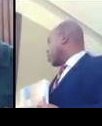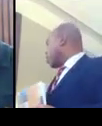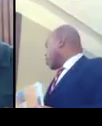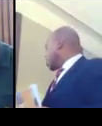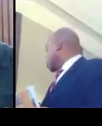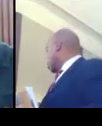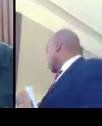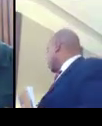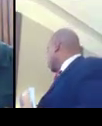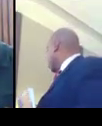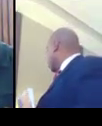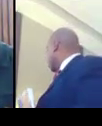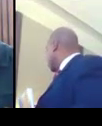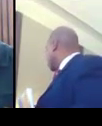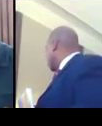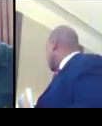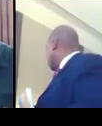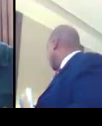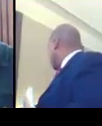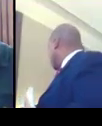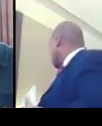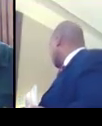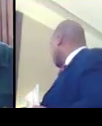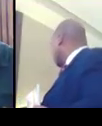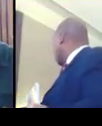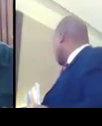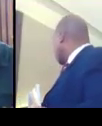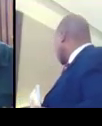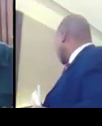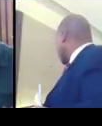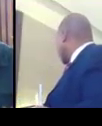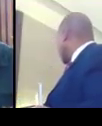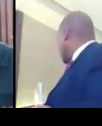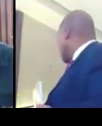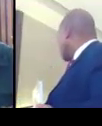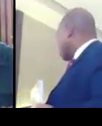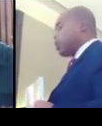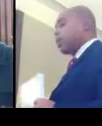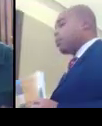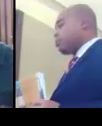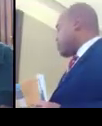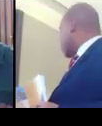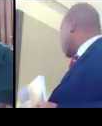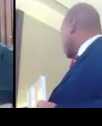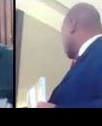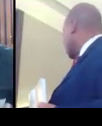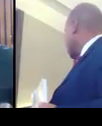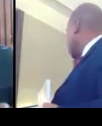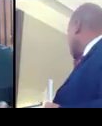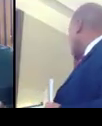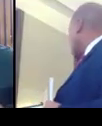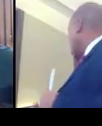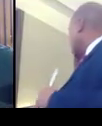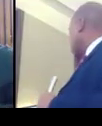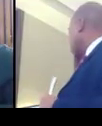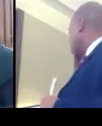fall, winter workshop, or spring and fall workshop, for the launch party, I should say, where community members just